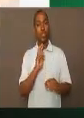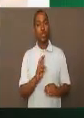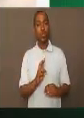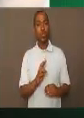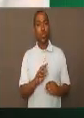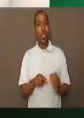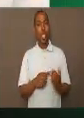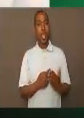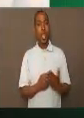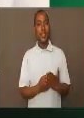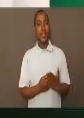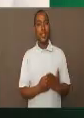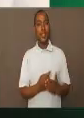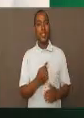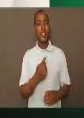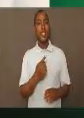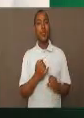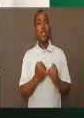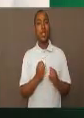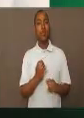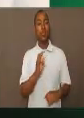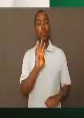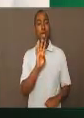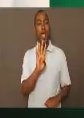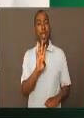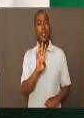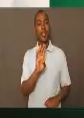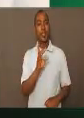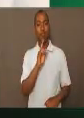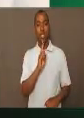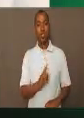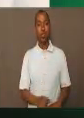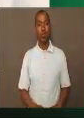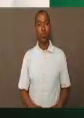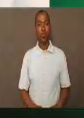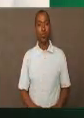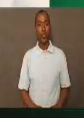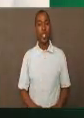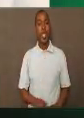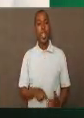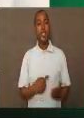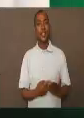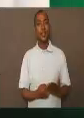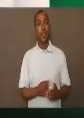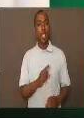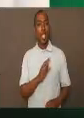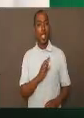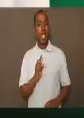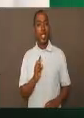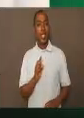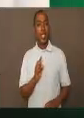cavity is divided into 4 parts. There are right and